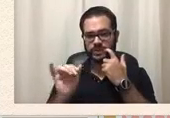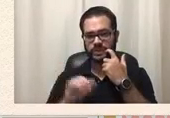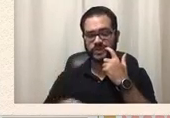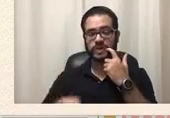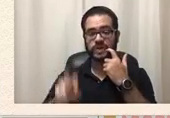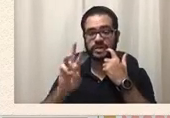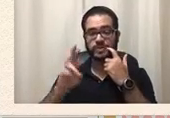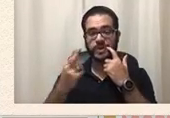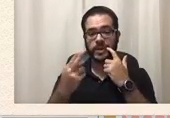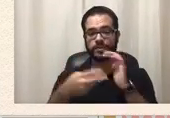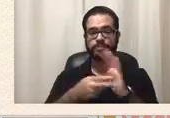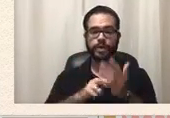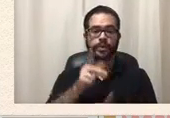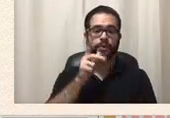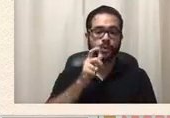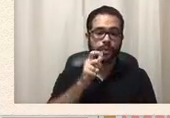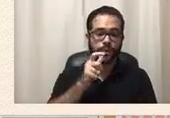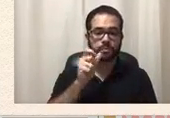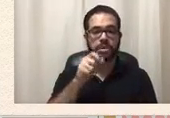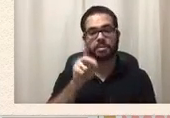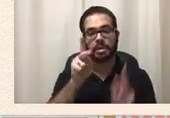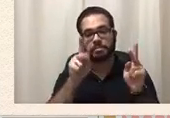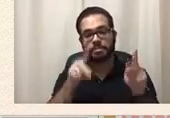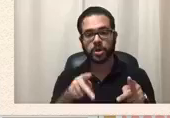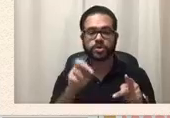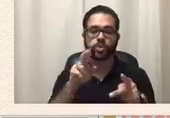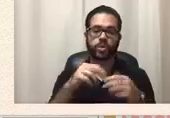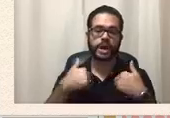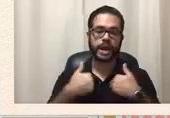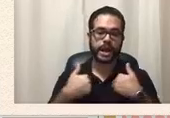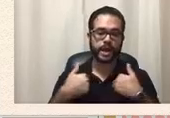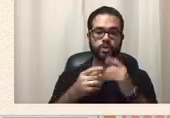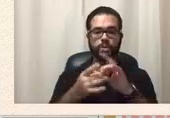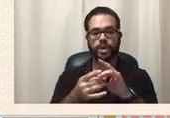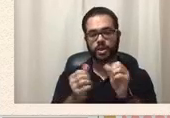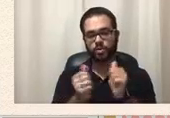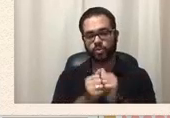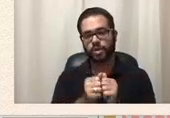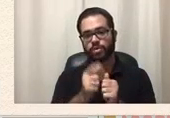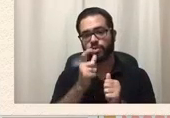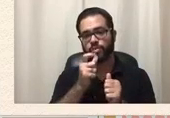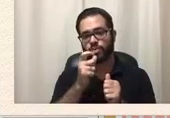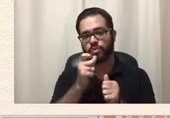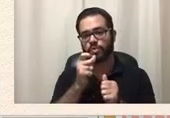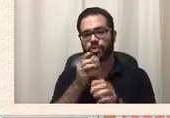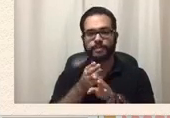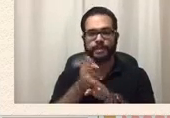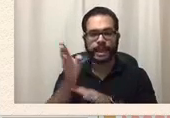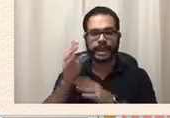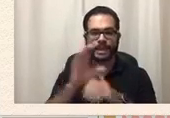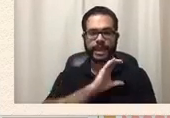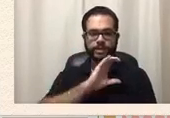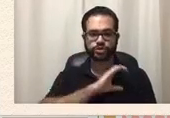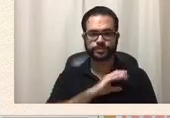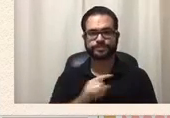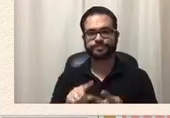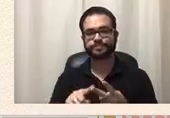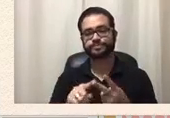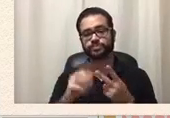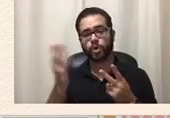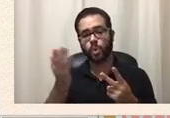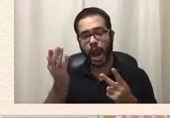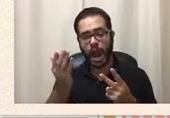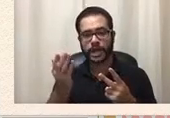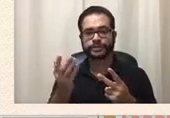person or animal, which often goes with questions such as who is the main character. What, which is a thing or an action. What is the